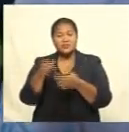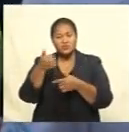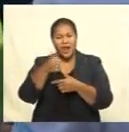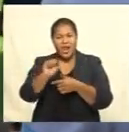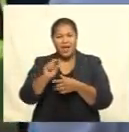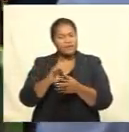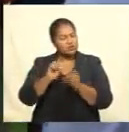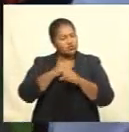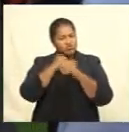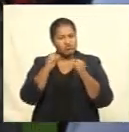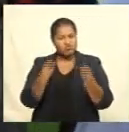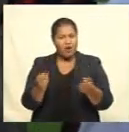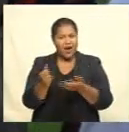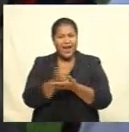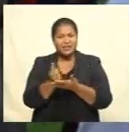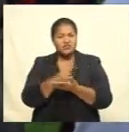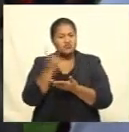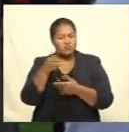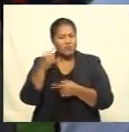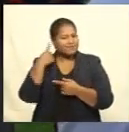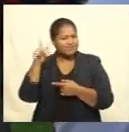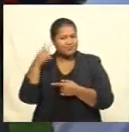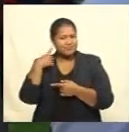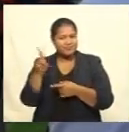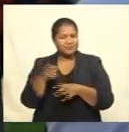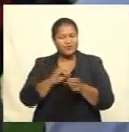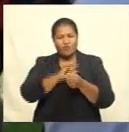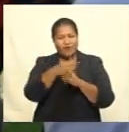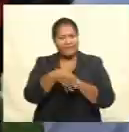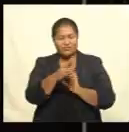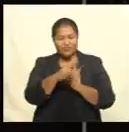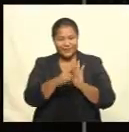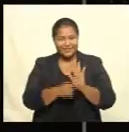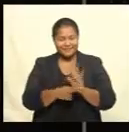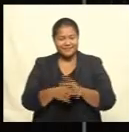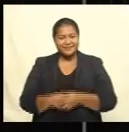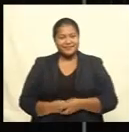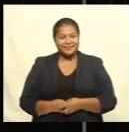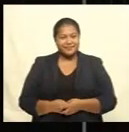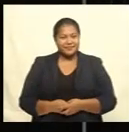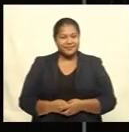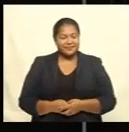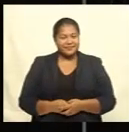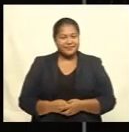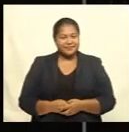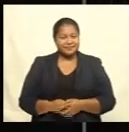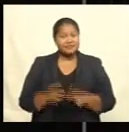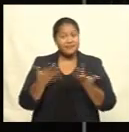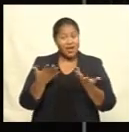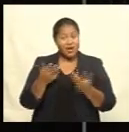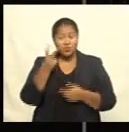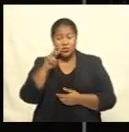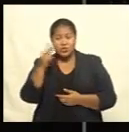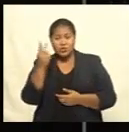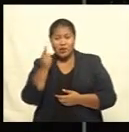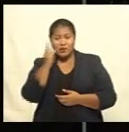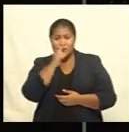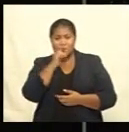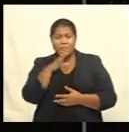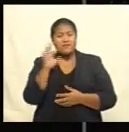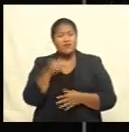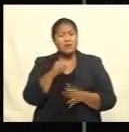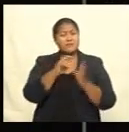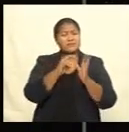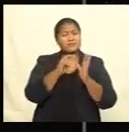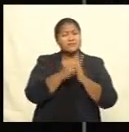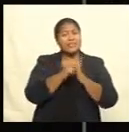action against those who breach the COVID safety laws. Meanwhile, 22 people from Nakalawada